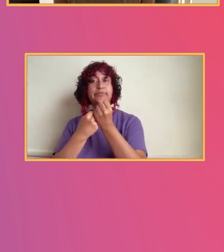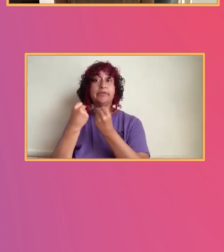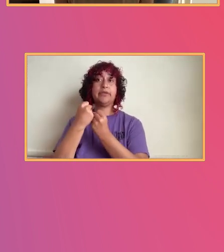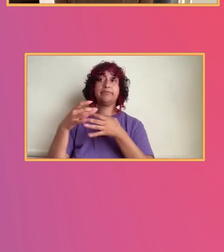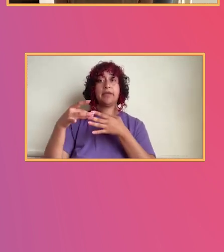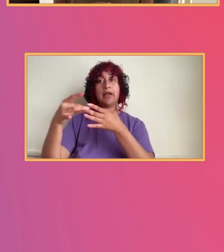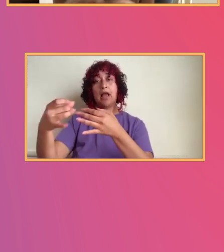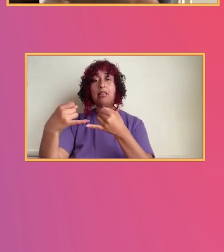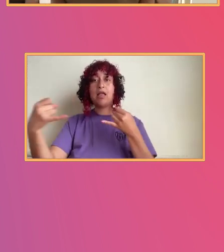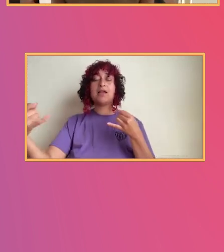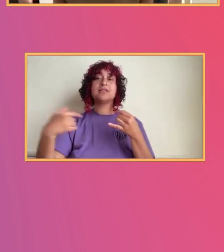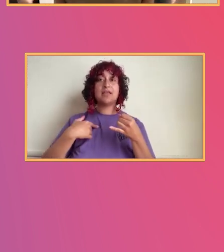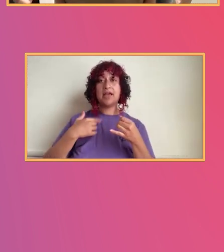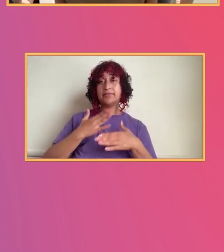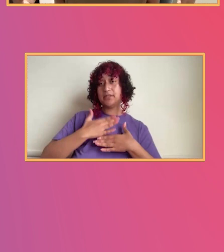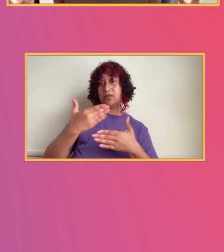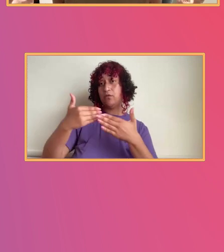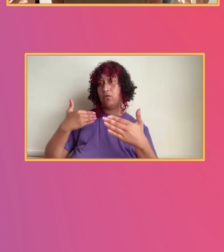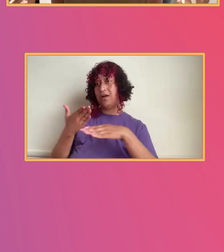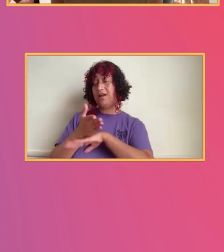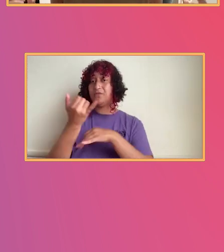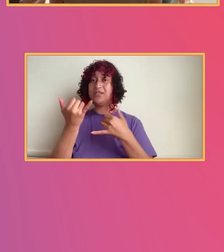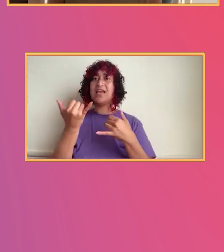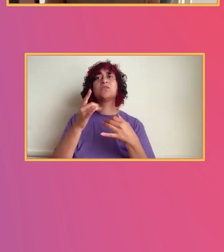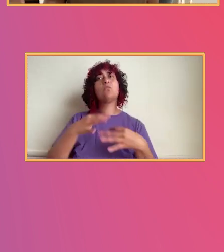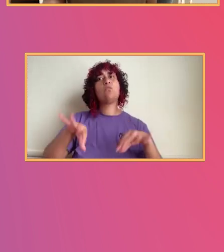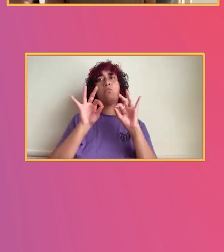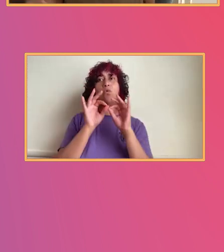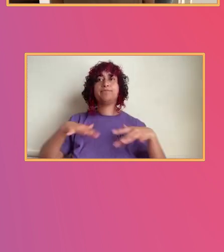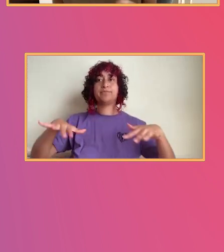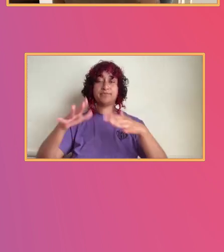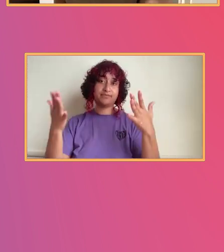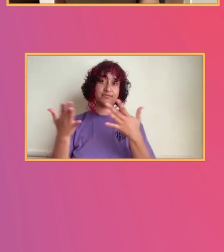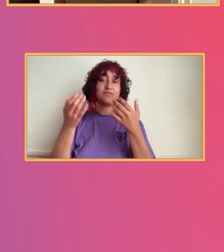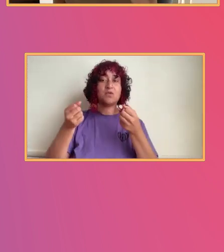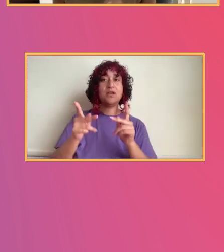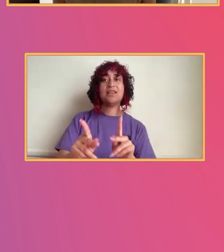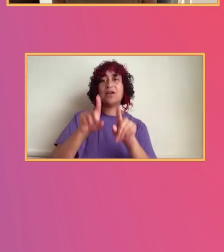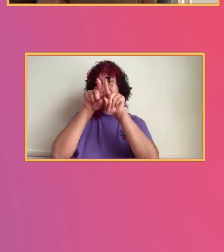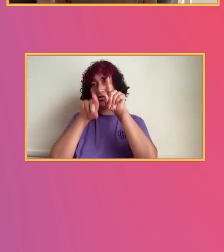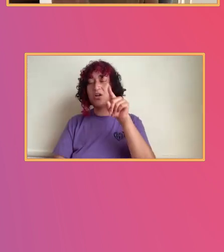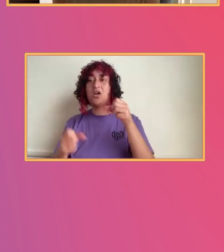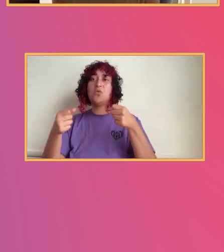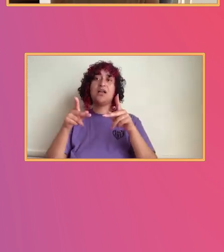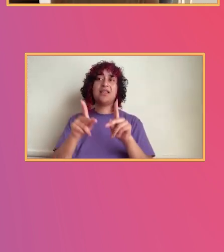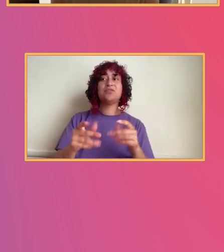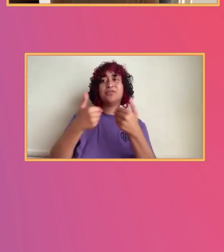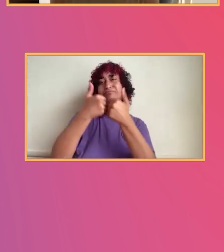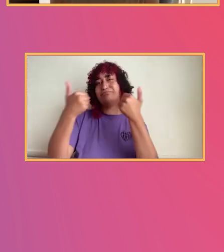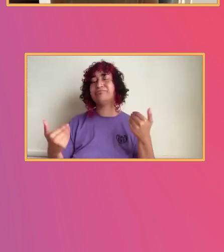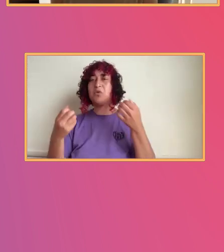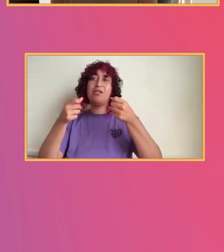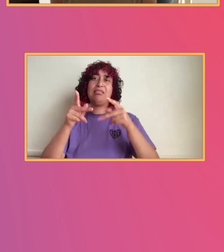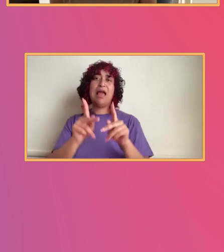after today's session. Really important, the space that we are creating here. We are allowed to disagree, we are allowed to dissent, we are allowed to